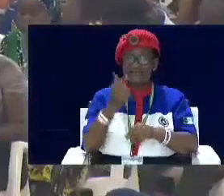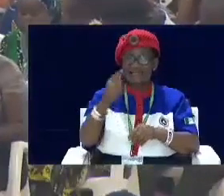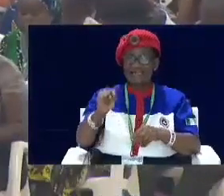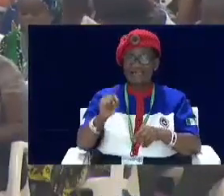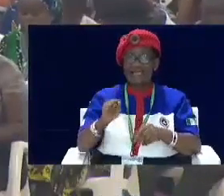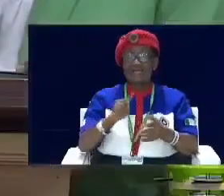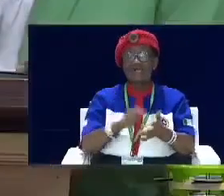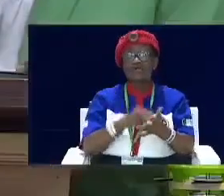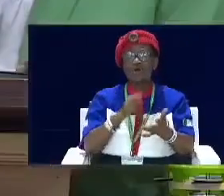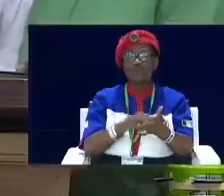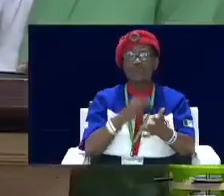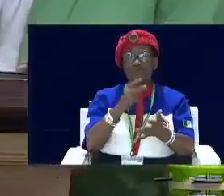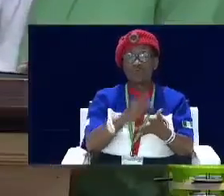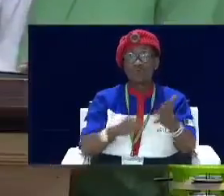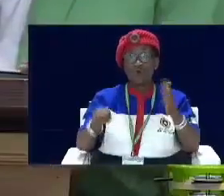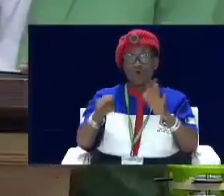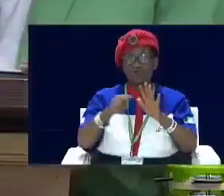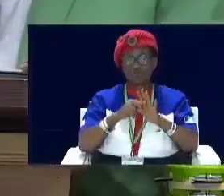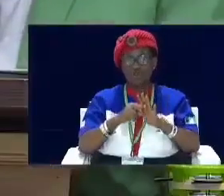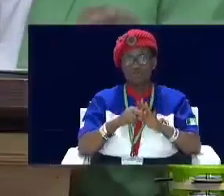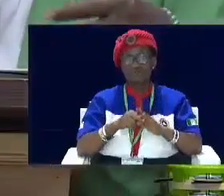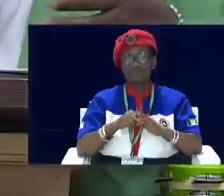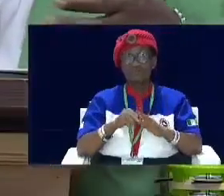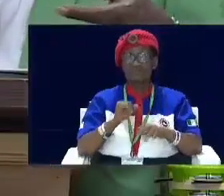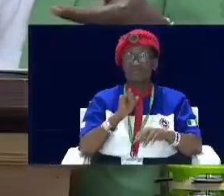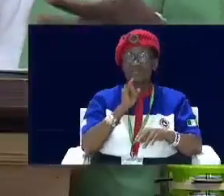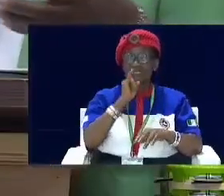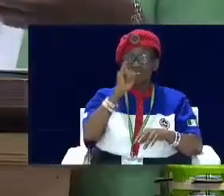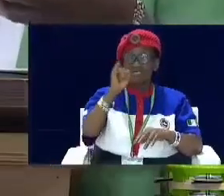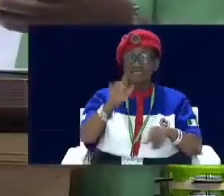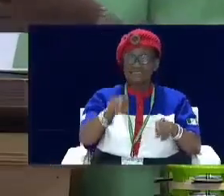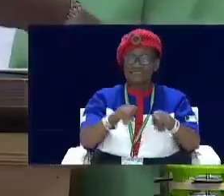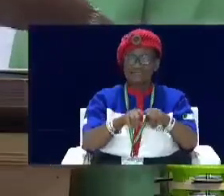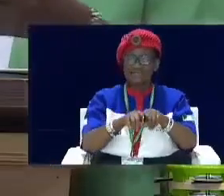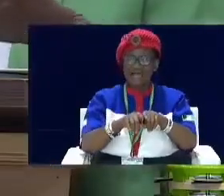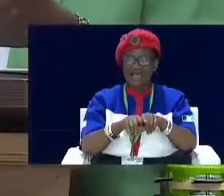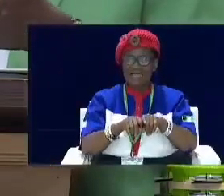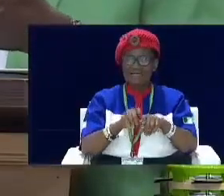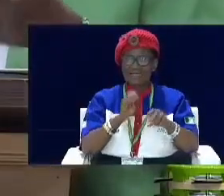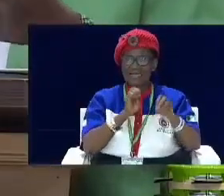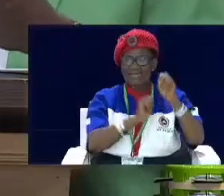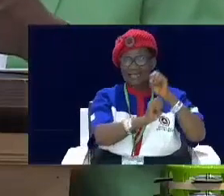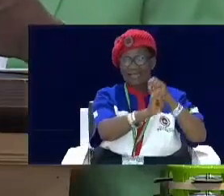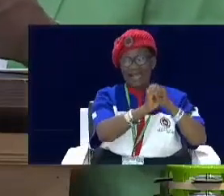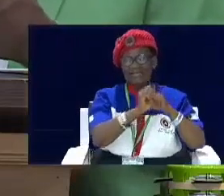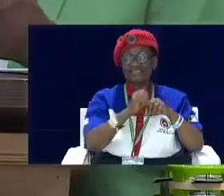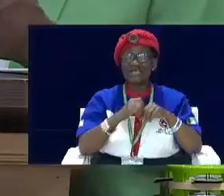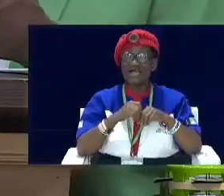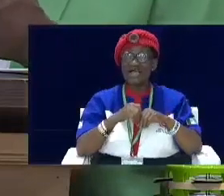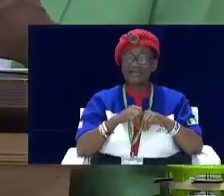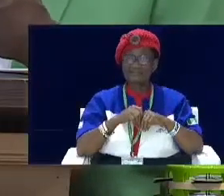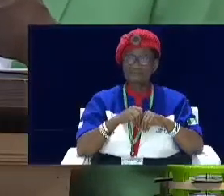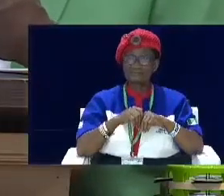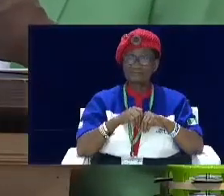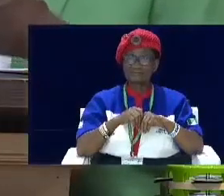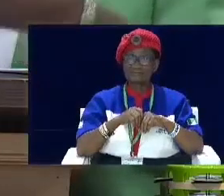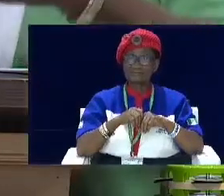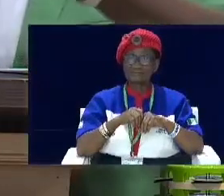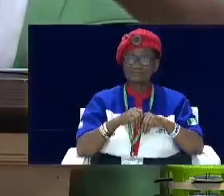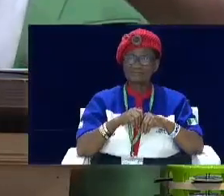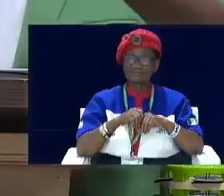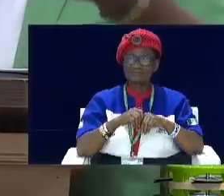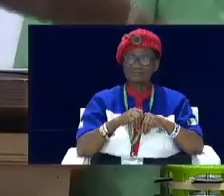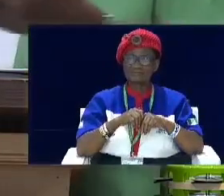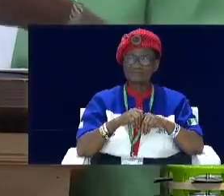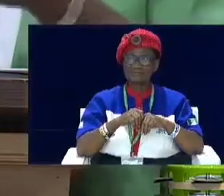kete to ba ti ri ilopo meji igba ni. It's like Elisha. Oh no, ni gege bi ti Elisha yi.